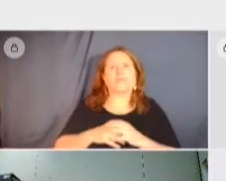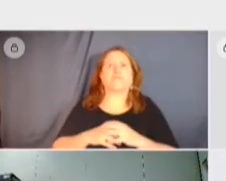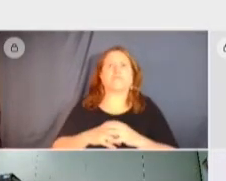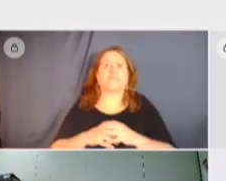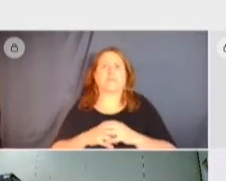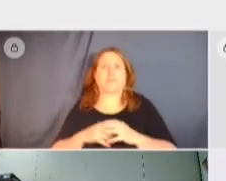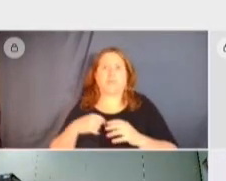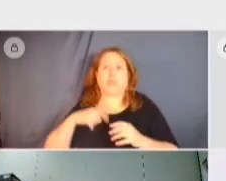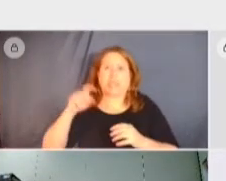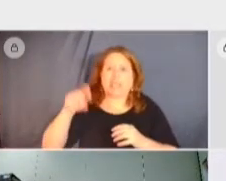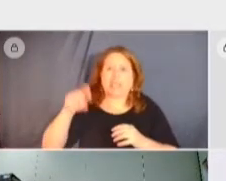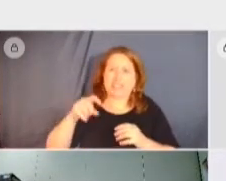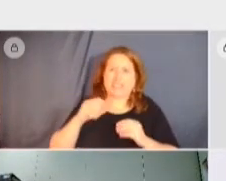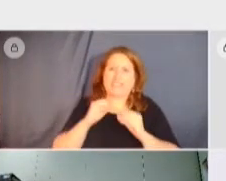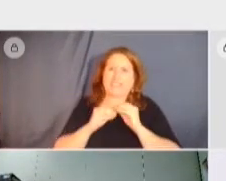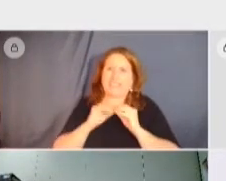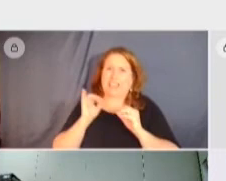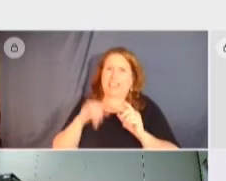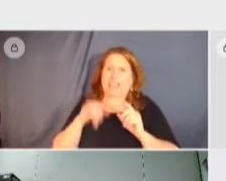somehow. And